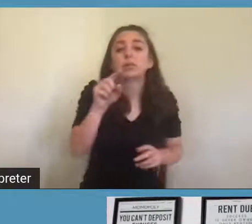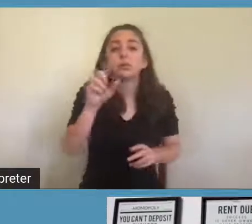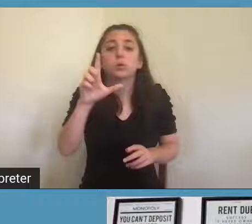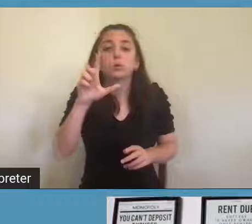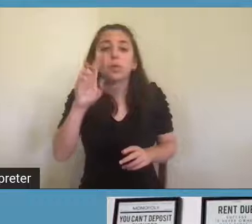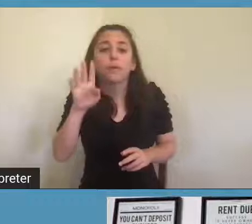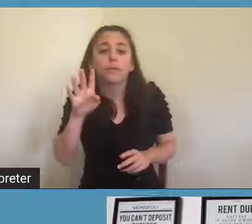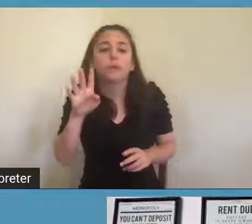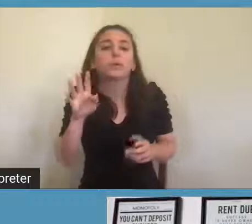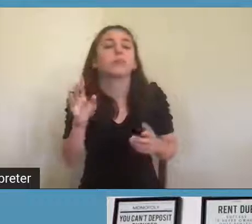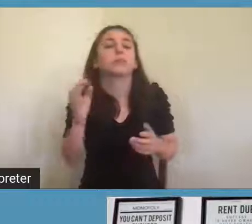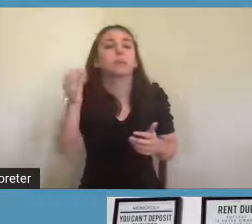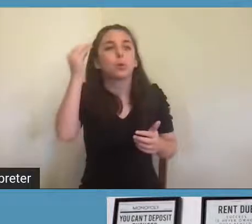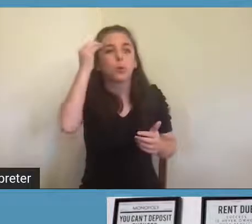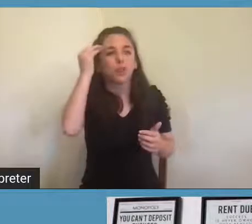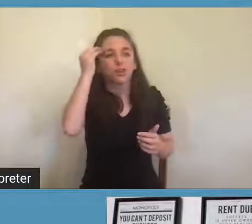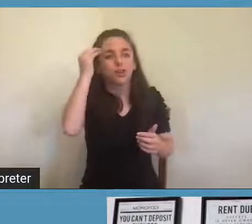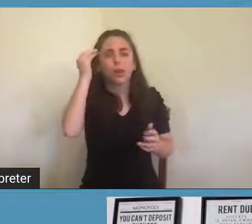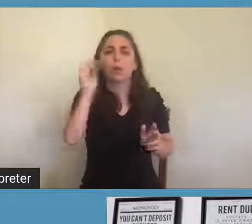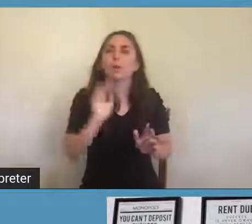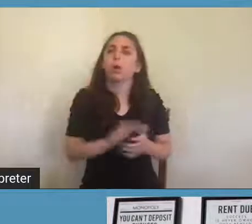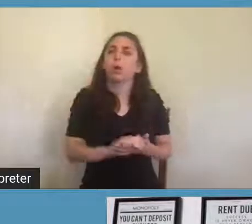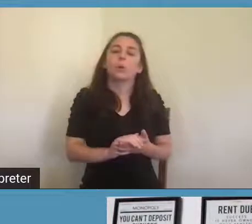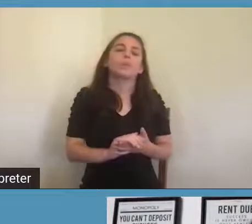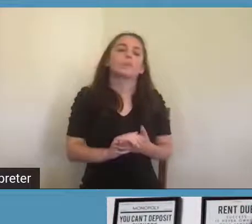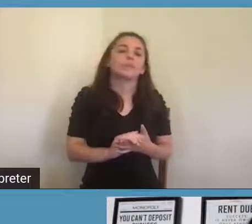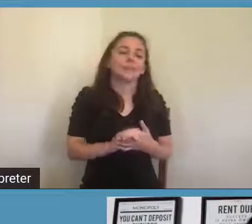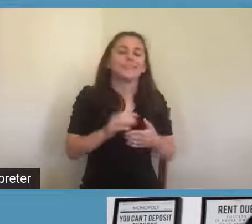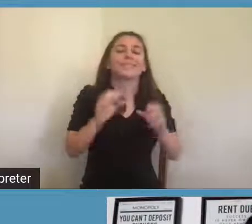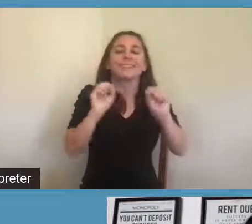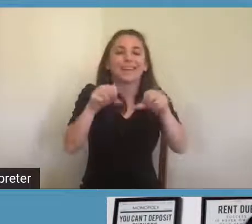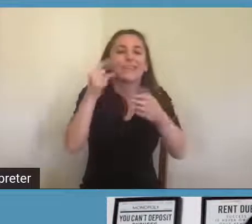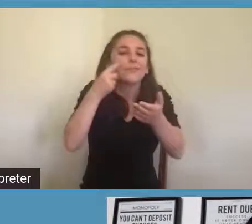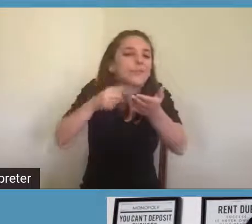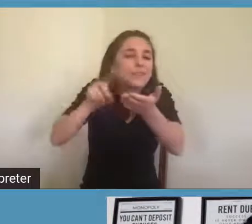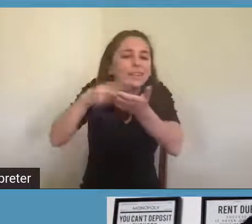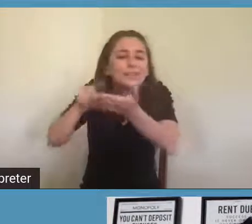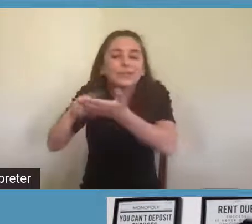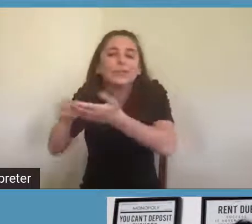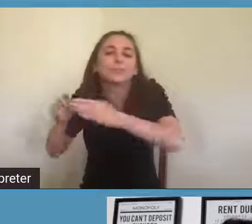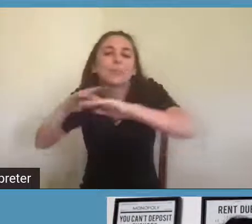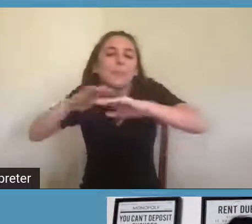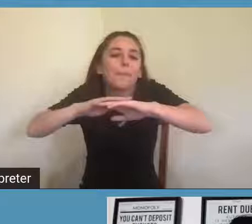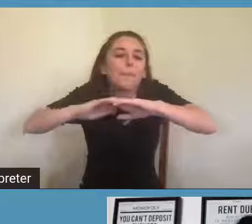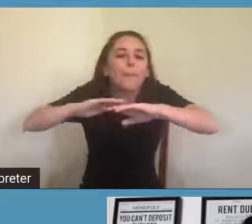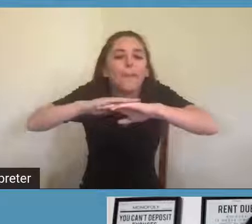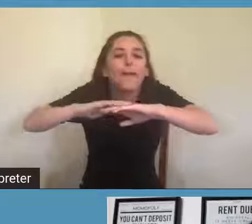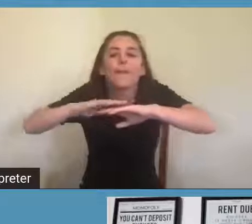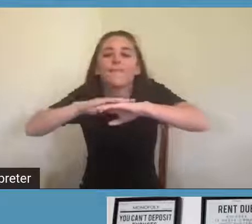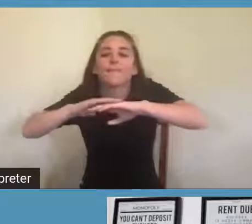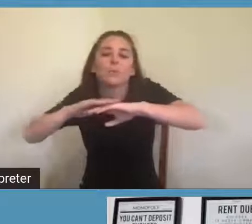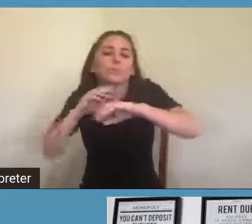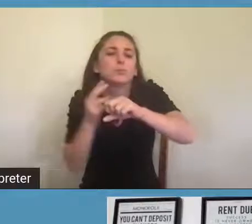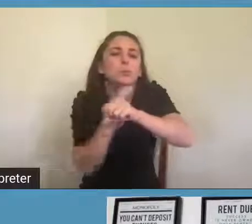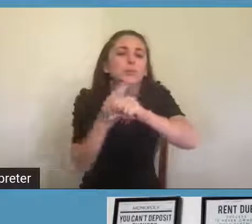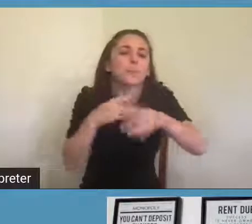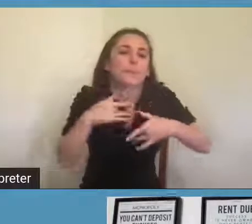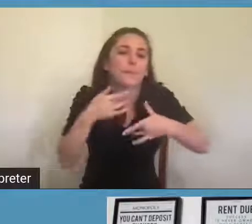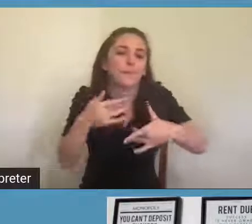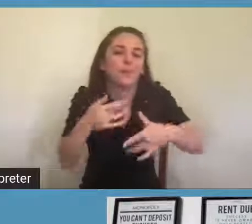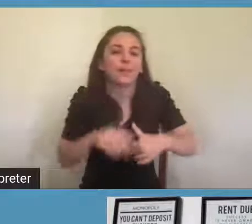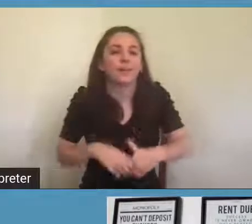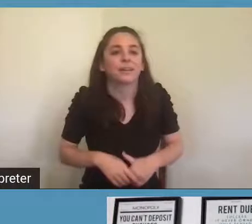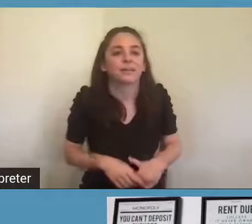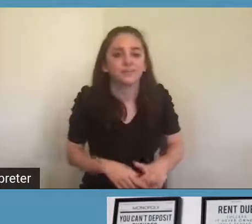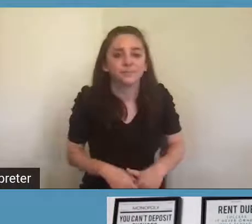exactly, okay, based on data, these are the social platforms of where they hang out. These are the other digital sandboxes, so